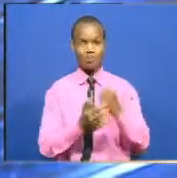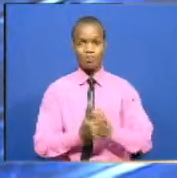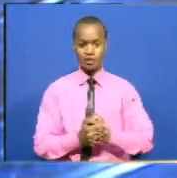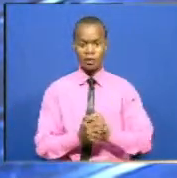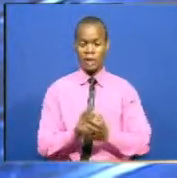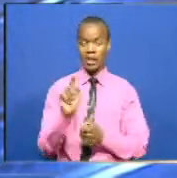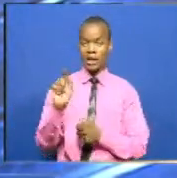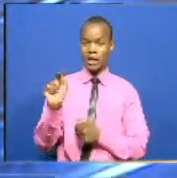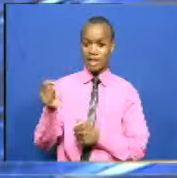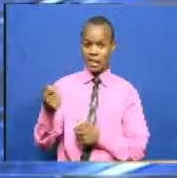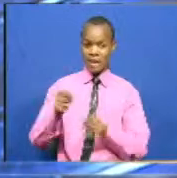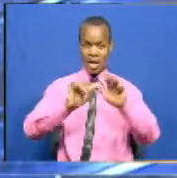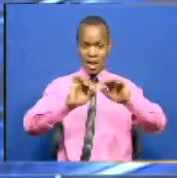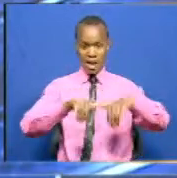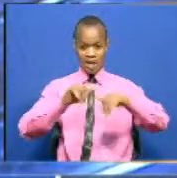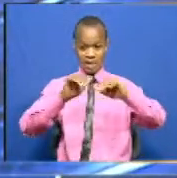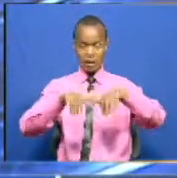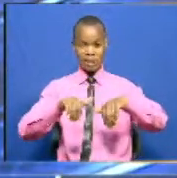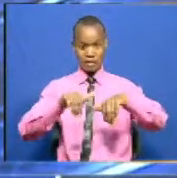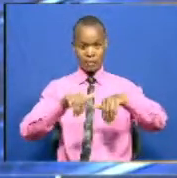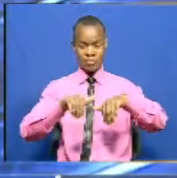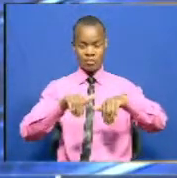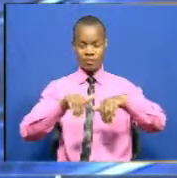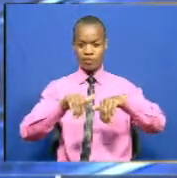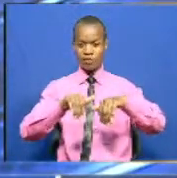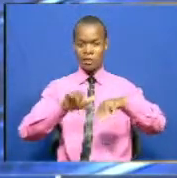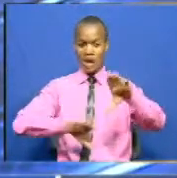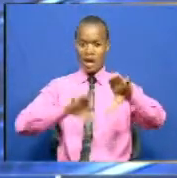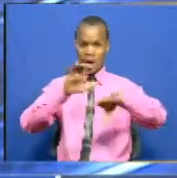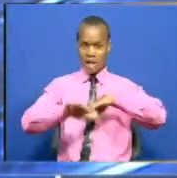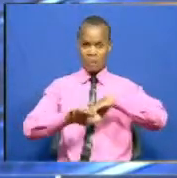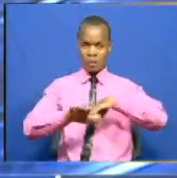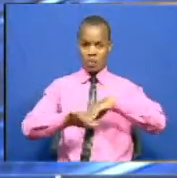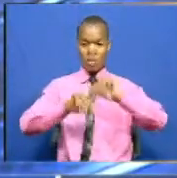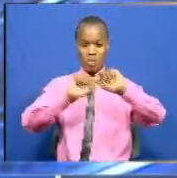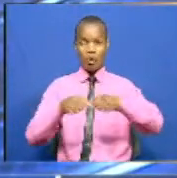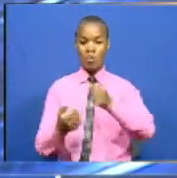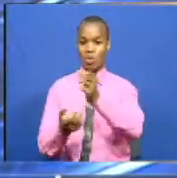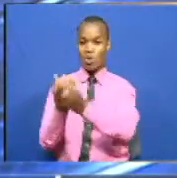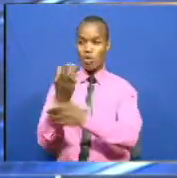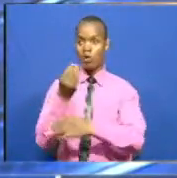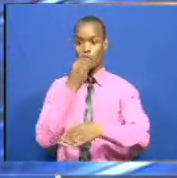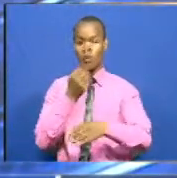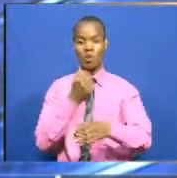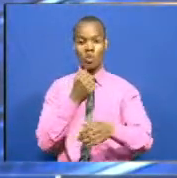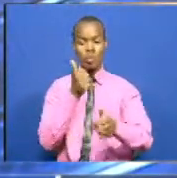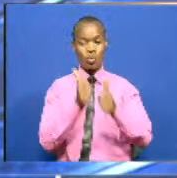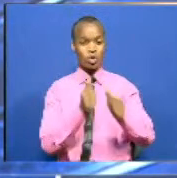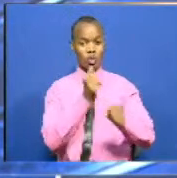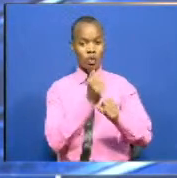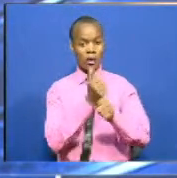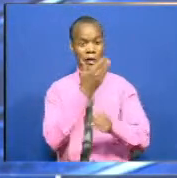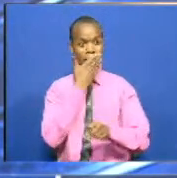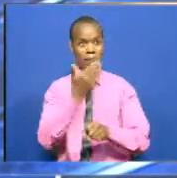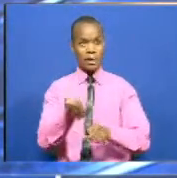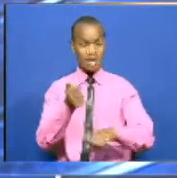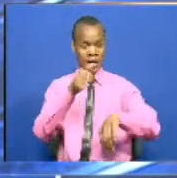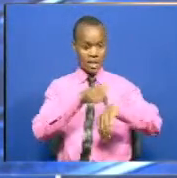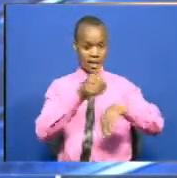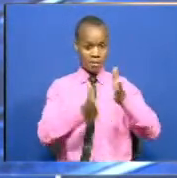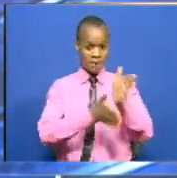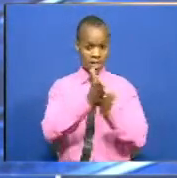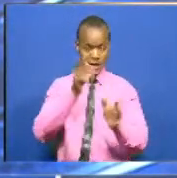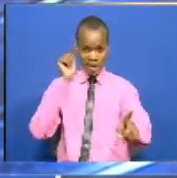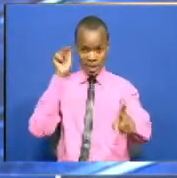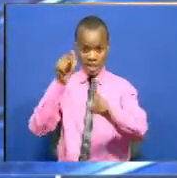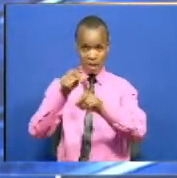Agriculture Livestock Research Organization to grow food that do better in their respective areas as a strategy towards